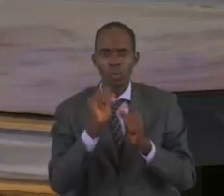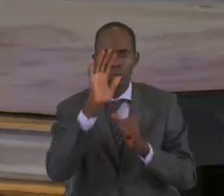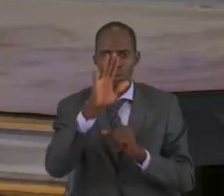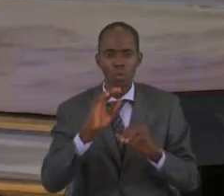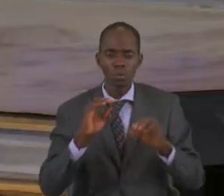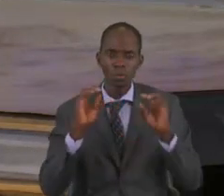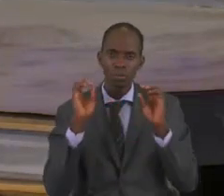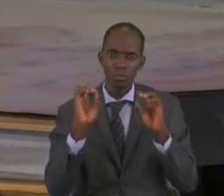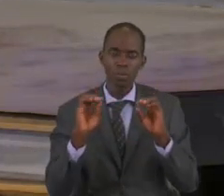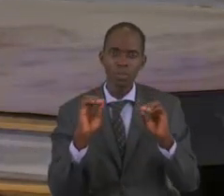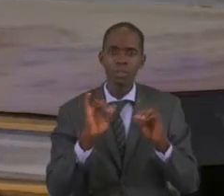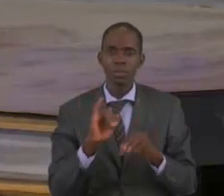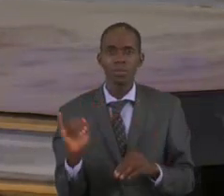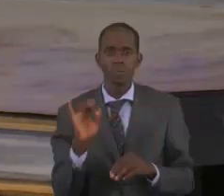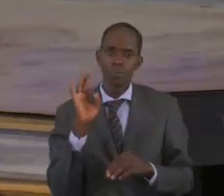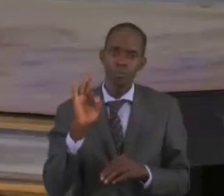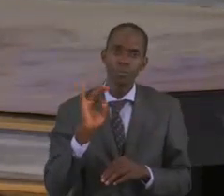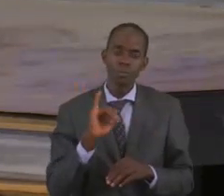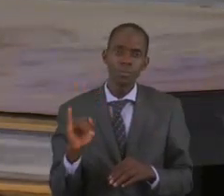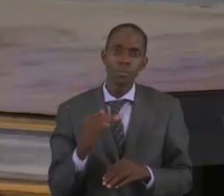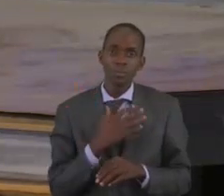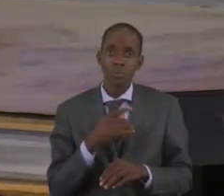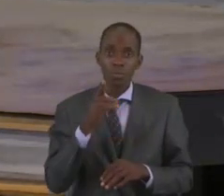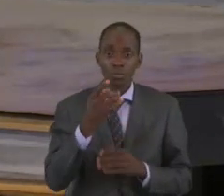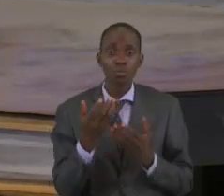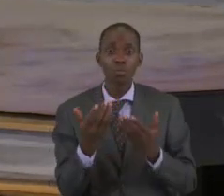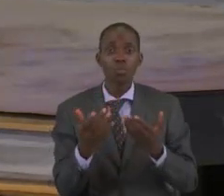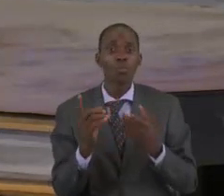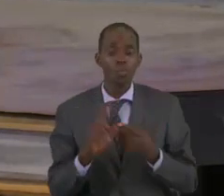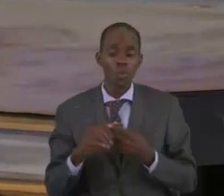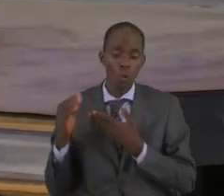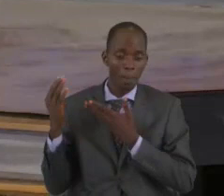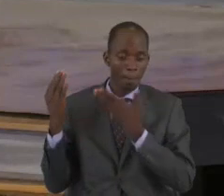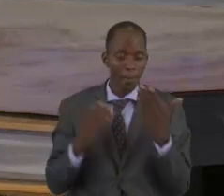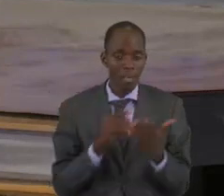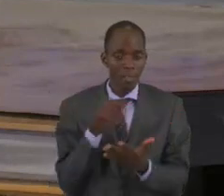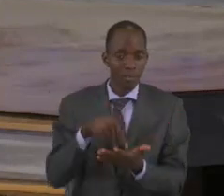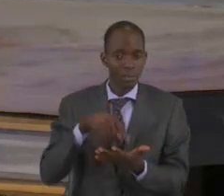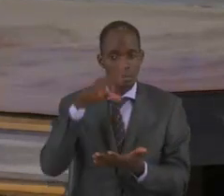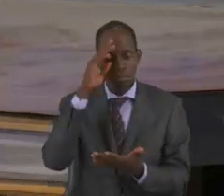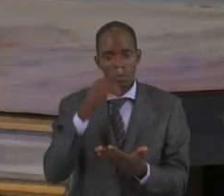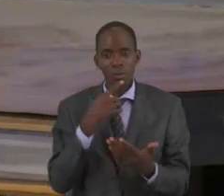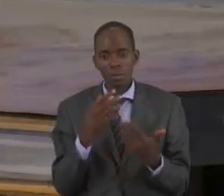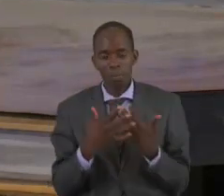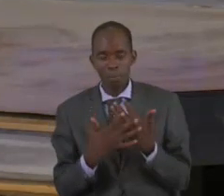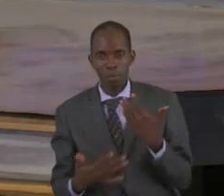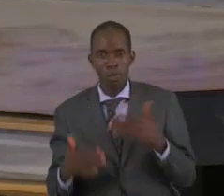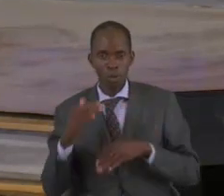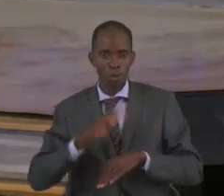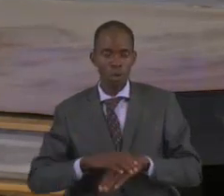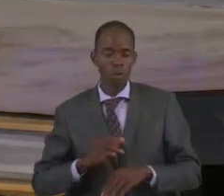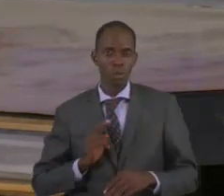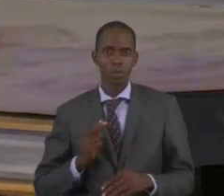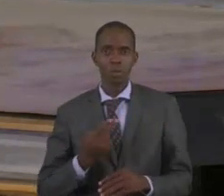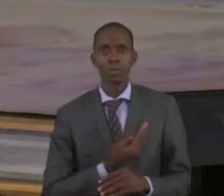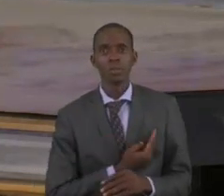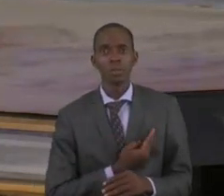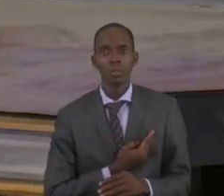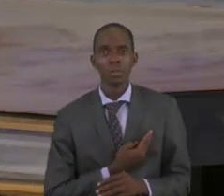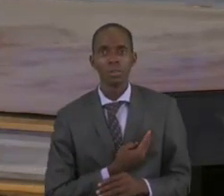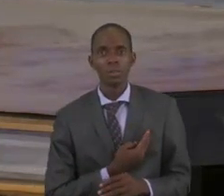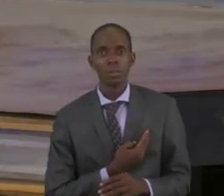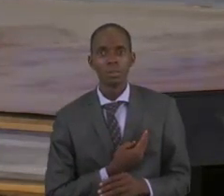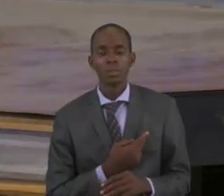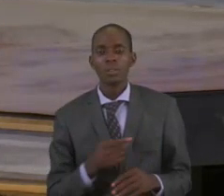doctrine, and intend to bring this man's blood upon us. They had